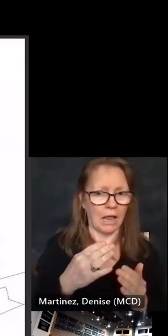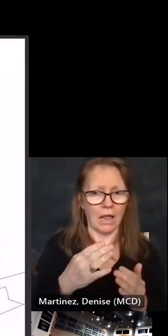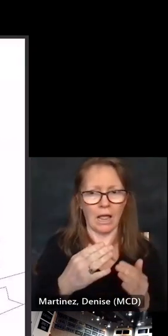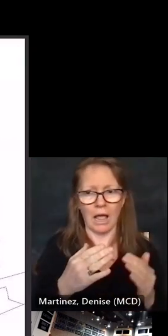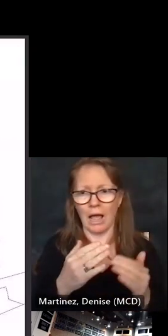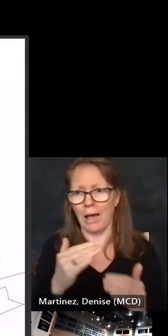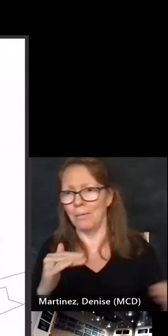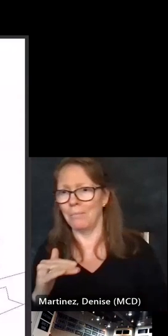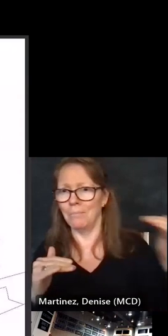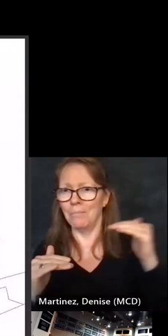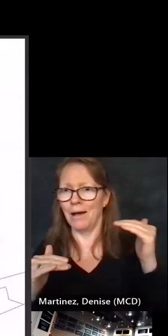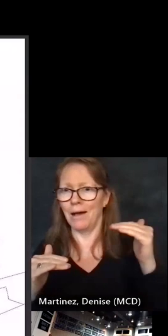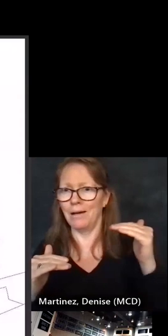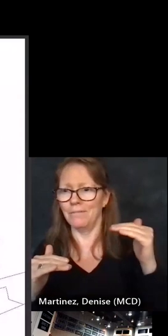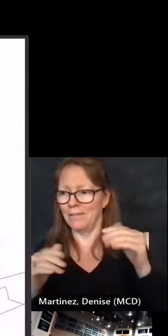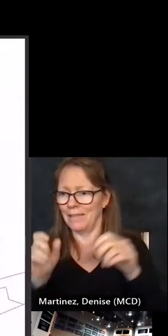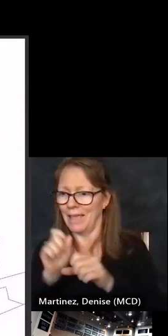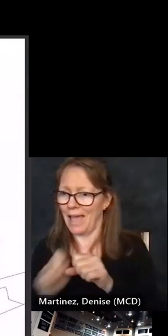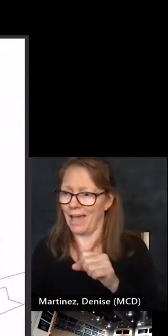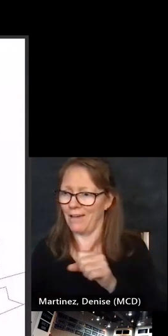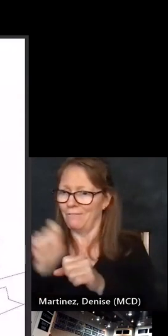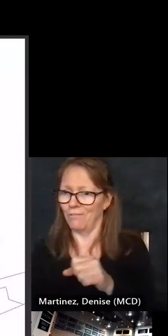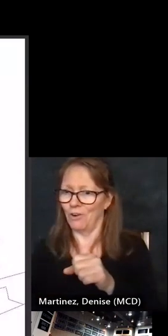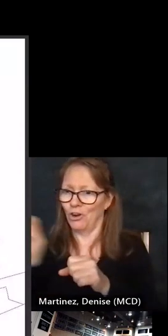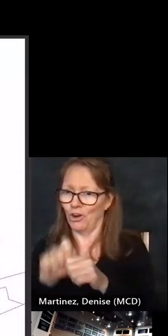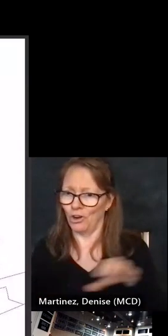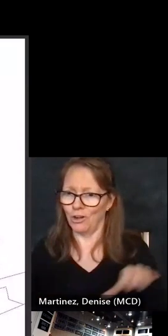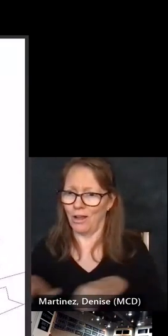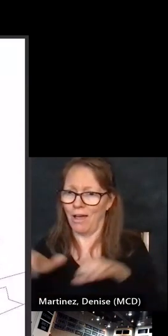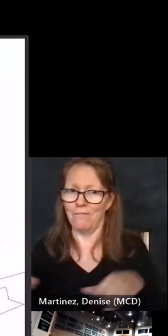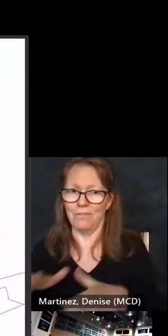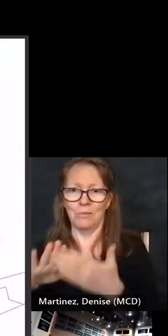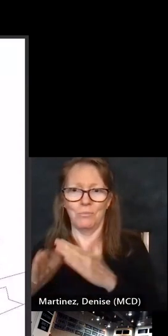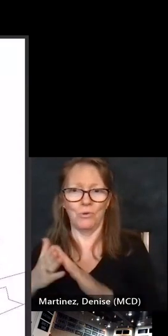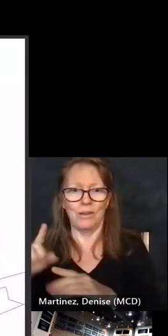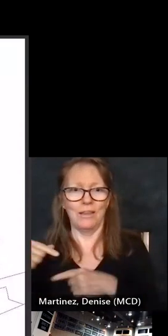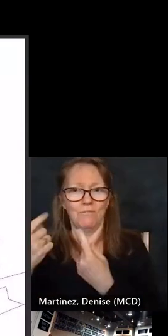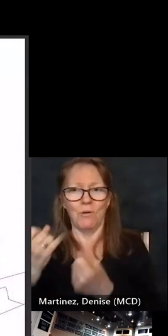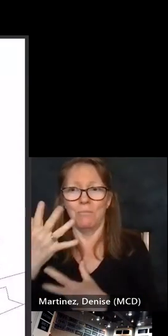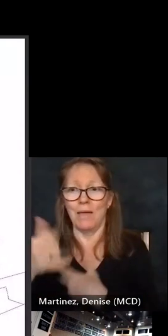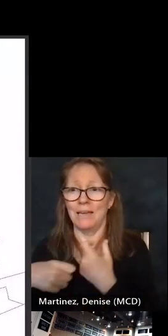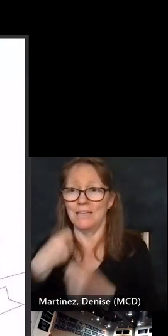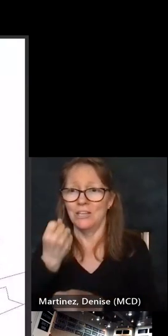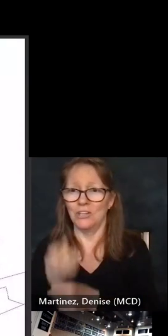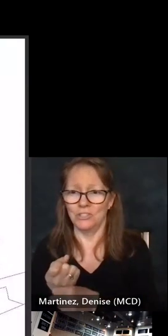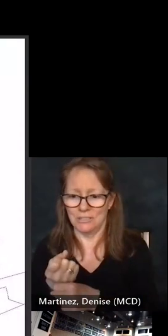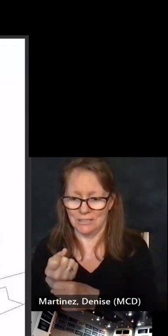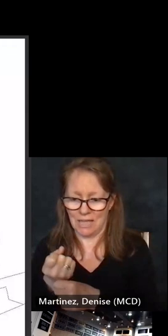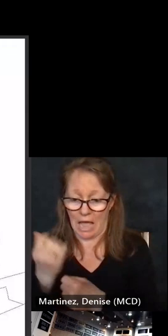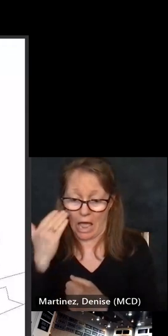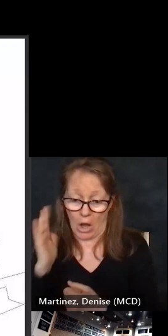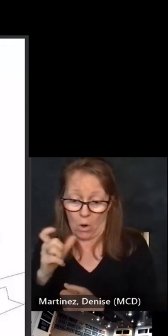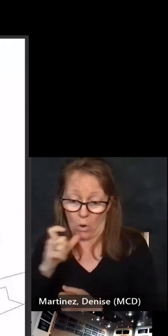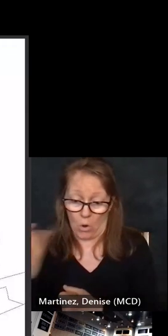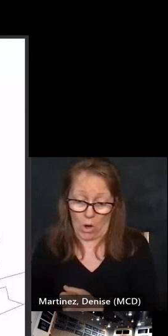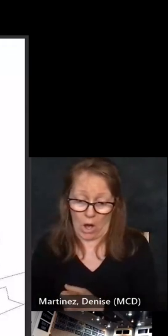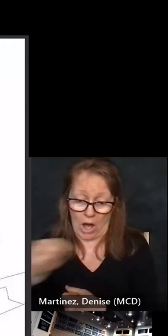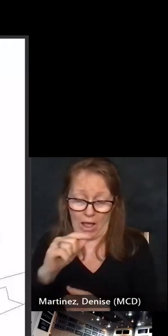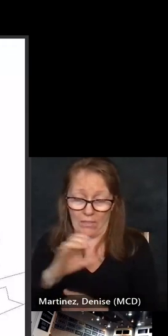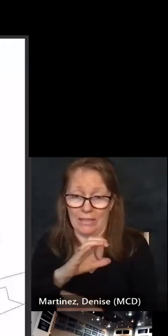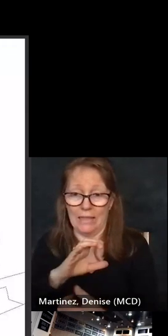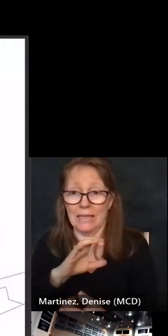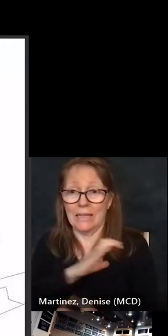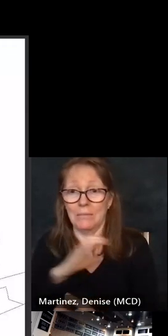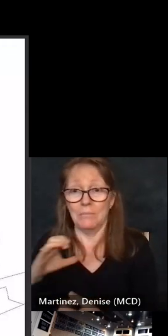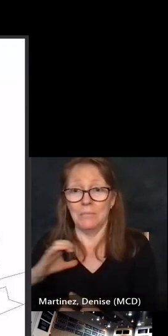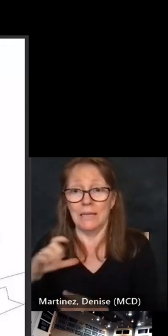the effort of this community over so many years. I mean, I know many of these people that have been on these committees, I've been in the neighborhood meetings for the